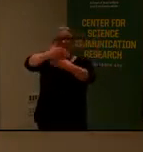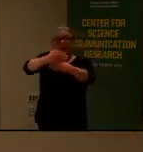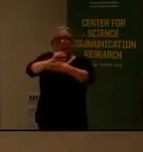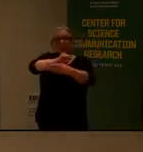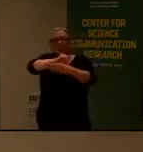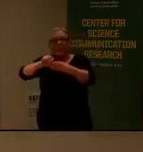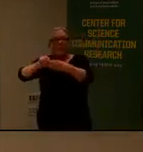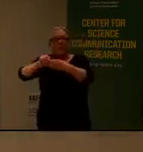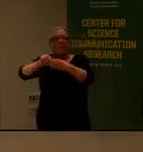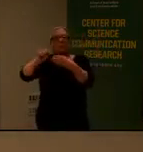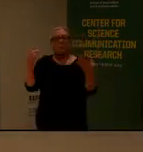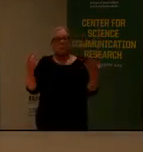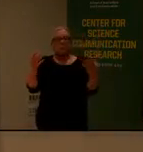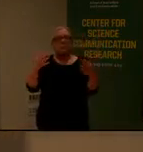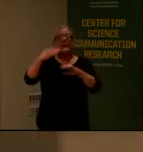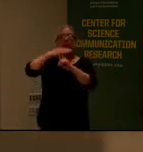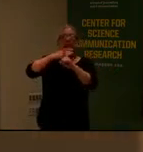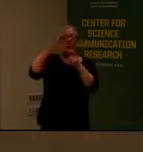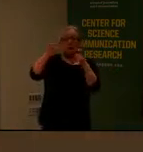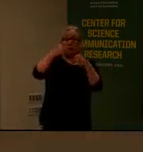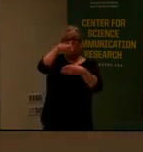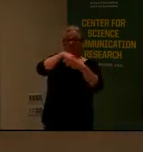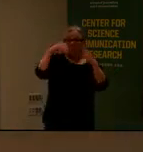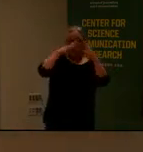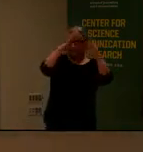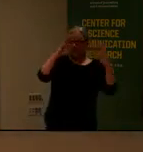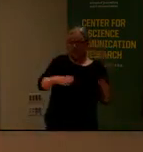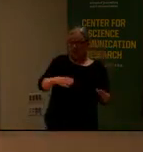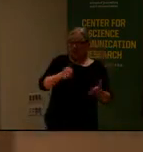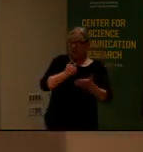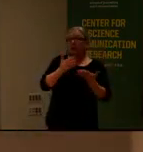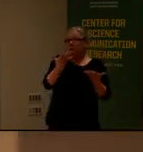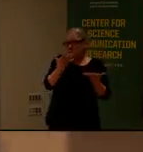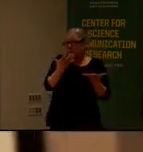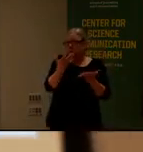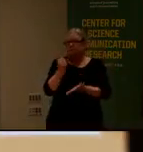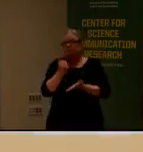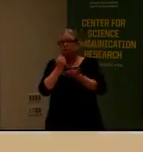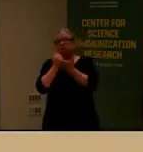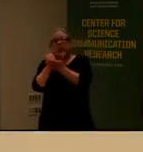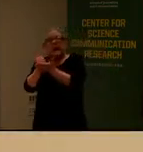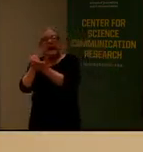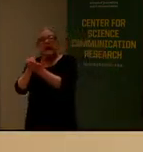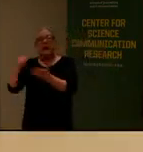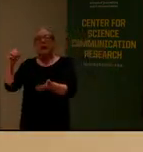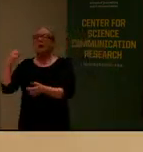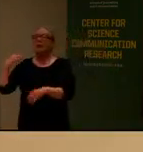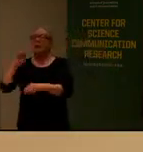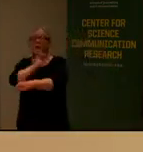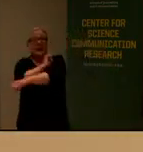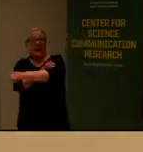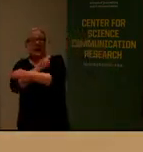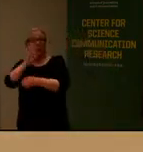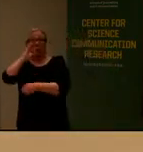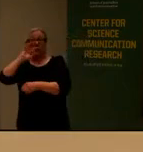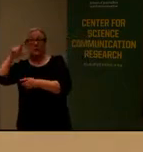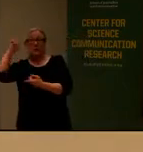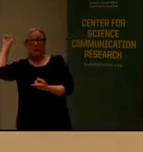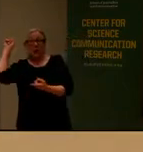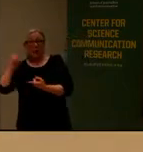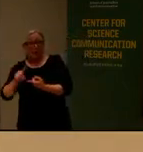temperature control within a house, which will also help with energy bills. Again, interconnected